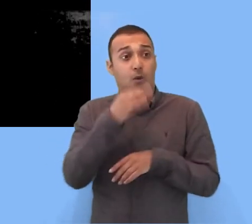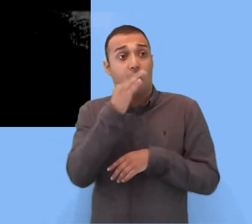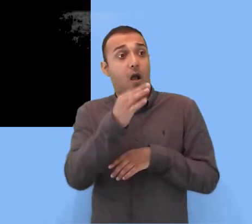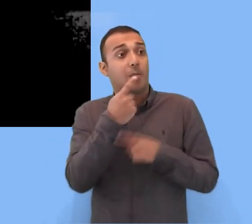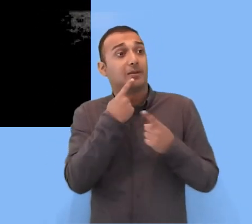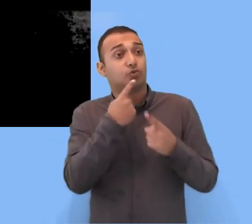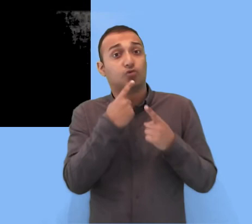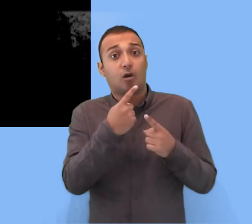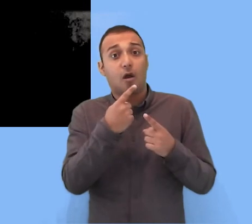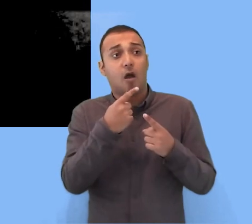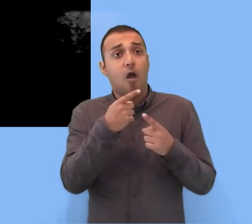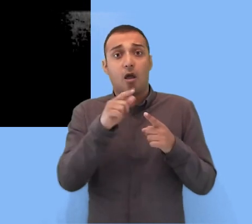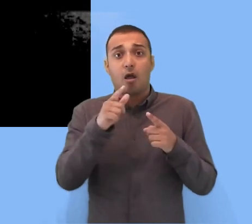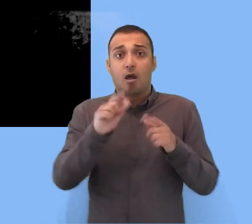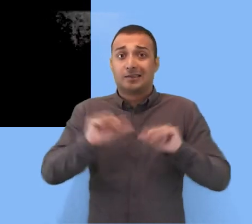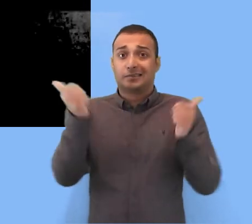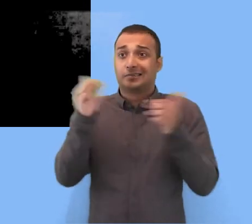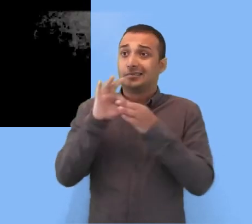I'm